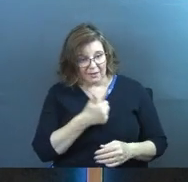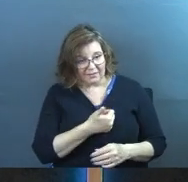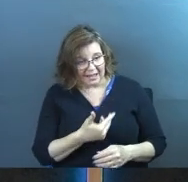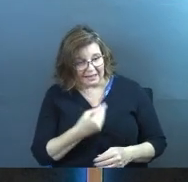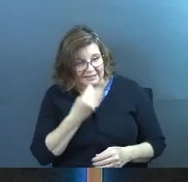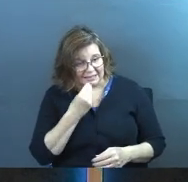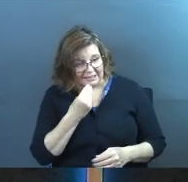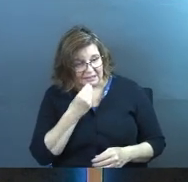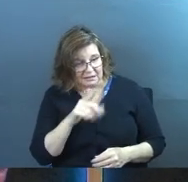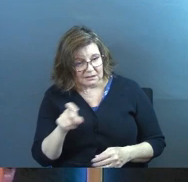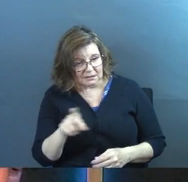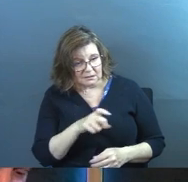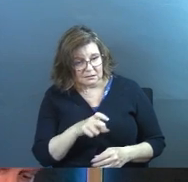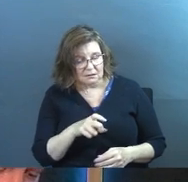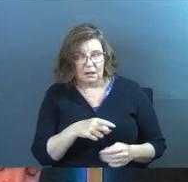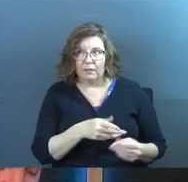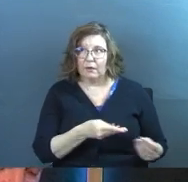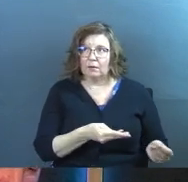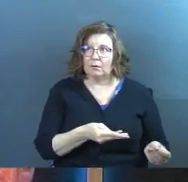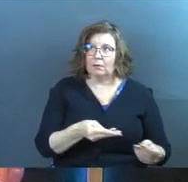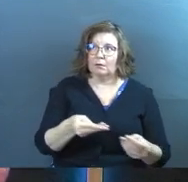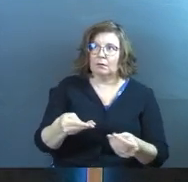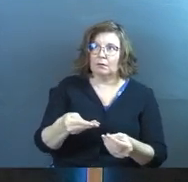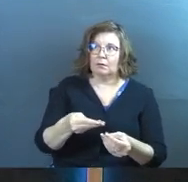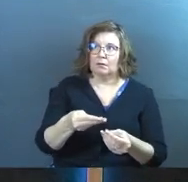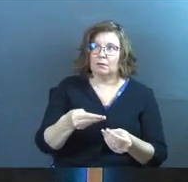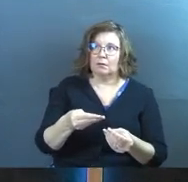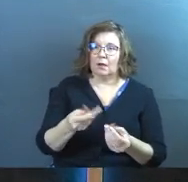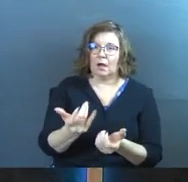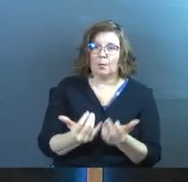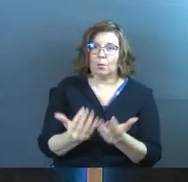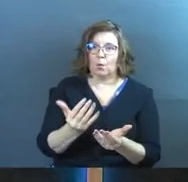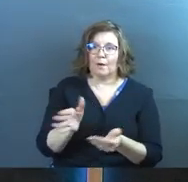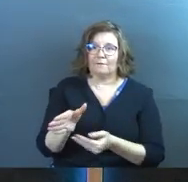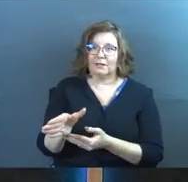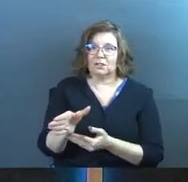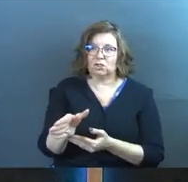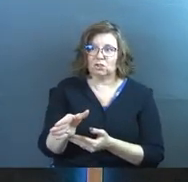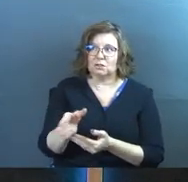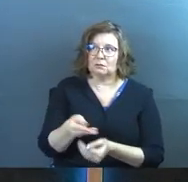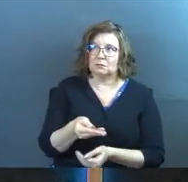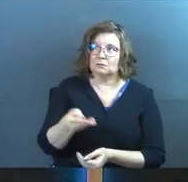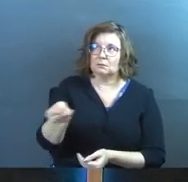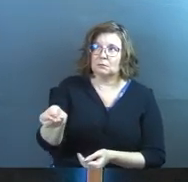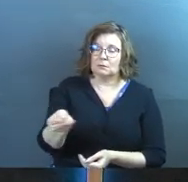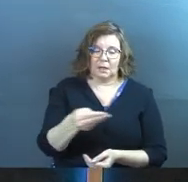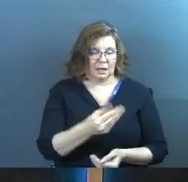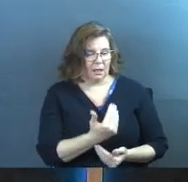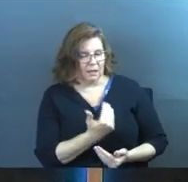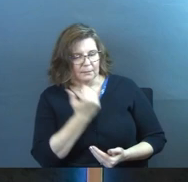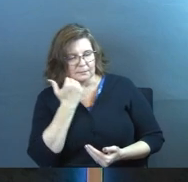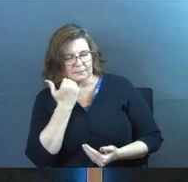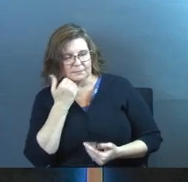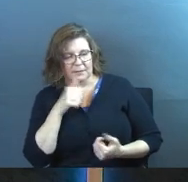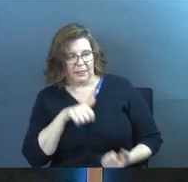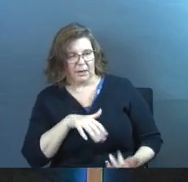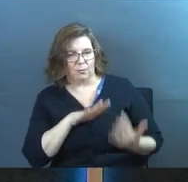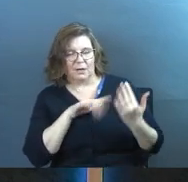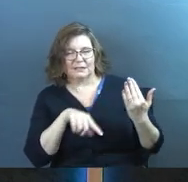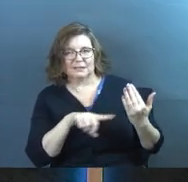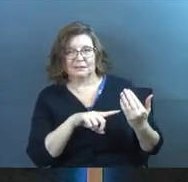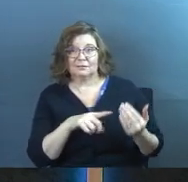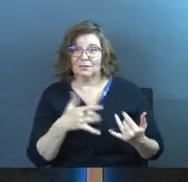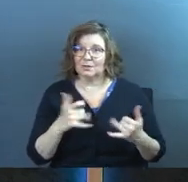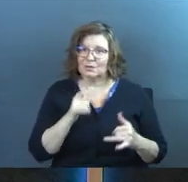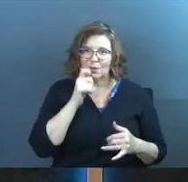have anything here to eat? And they gave him a piece of broiled fish, and he took it, and he ate it in their presence.